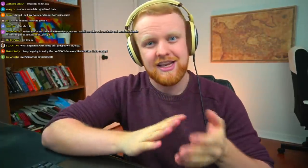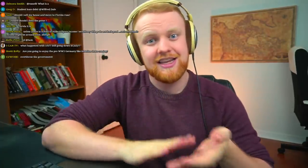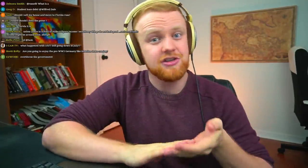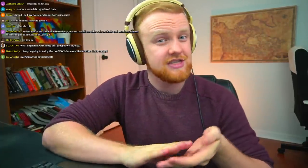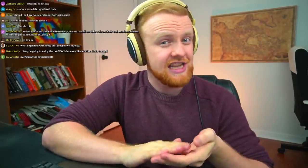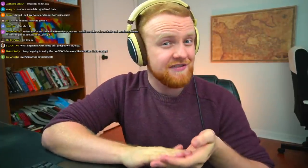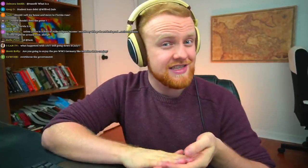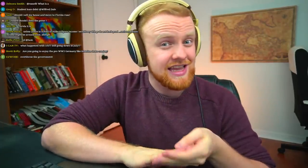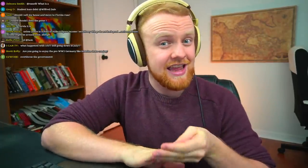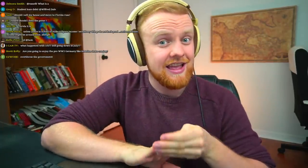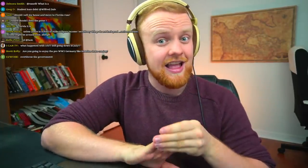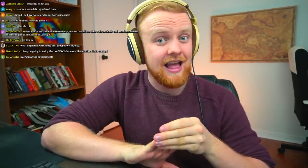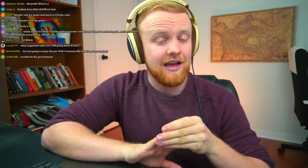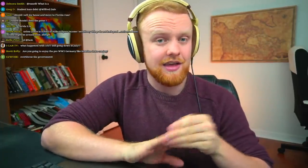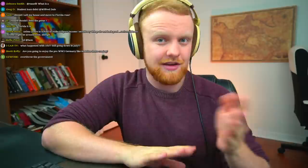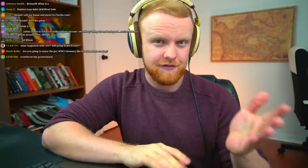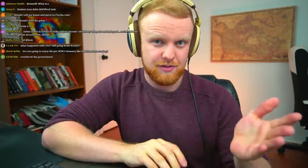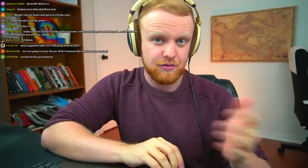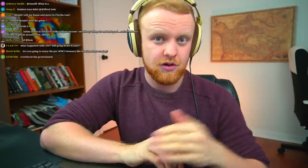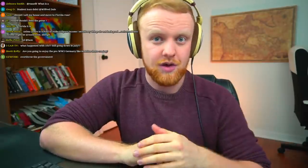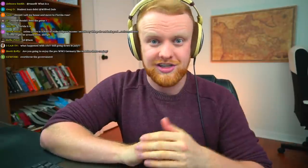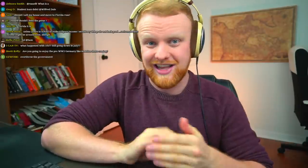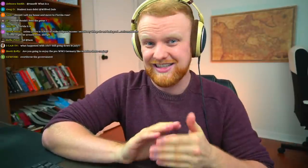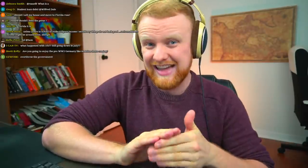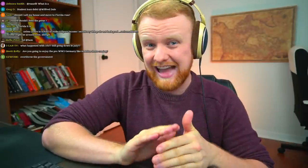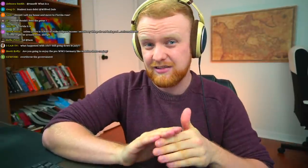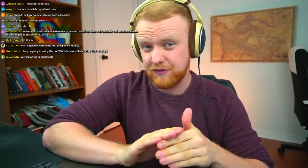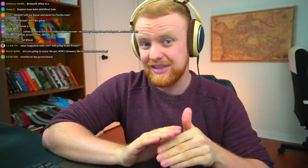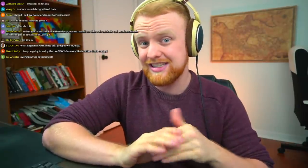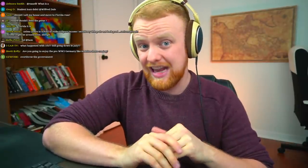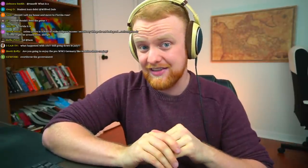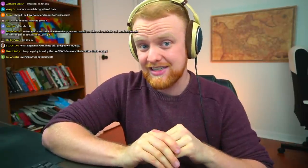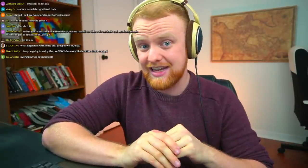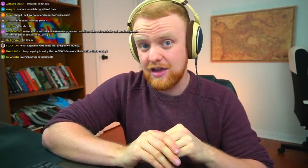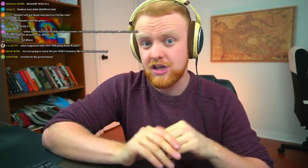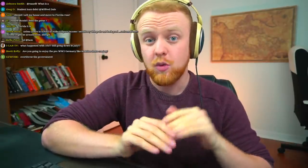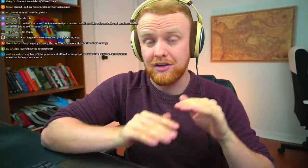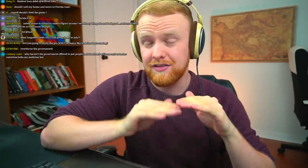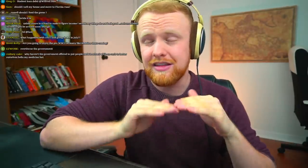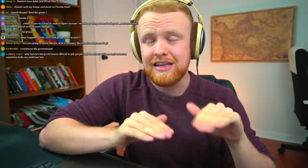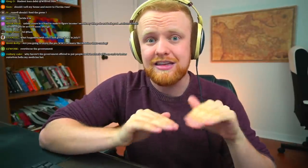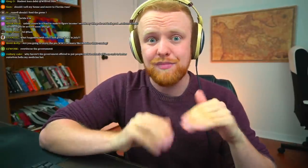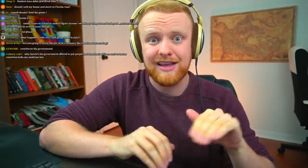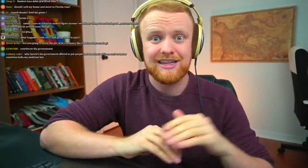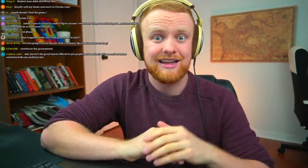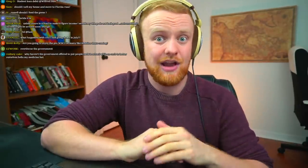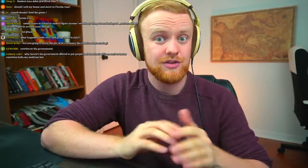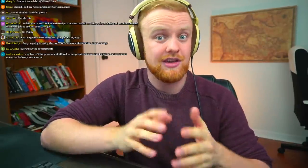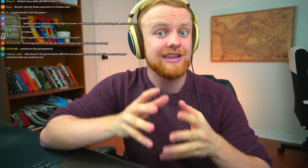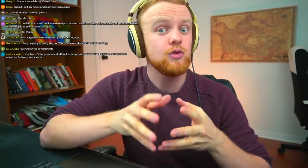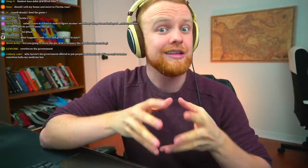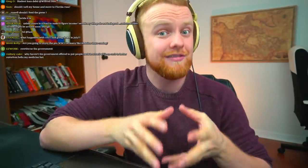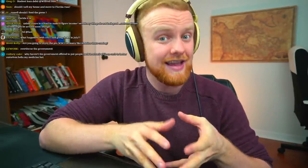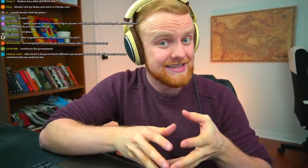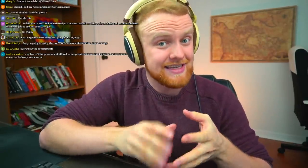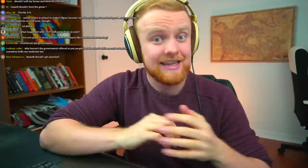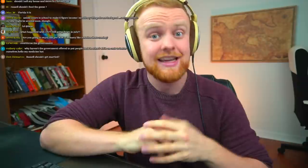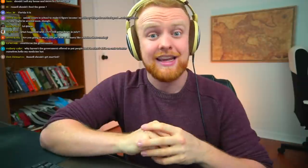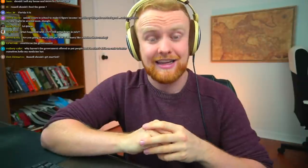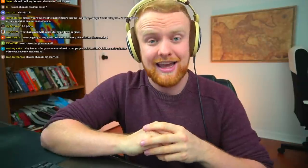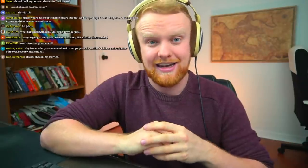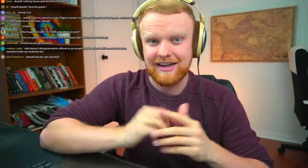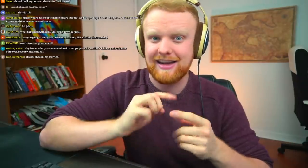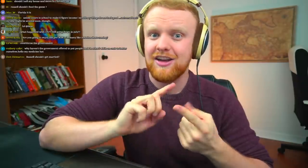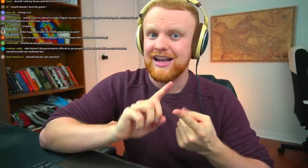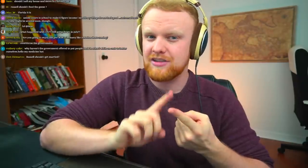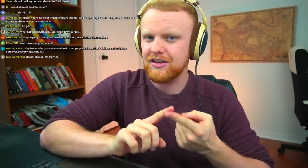curious. Is your TFSA, and for people who are watching, that's a tax-free savings account, one of the best accounts to invest